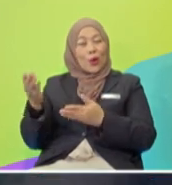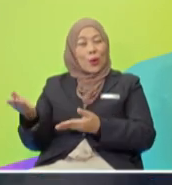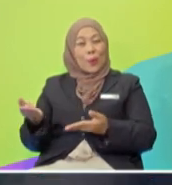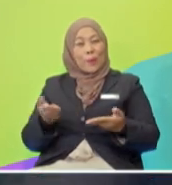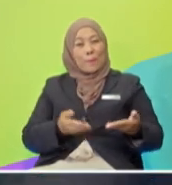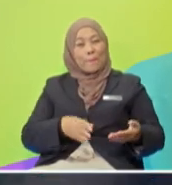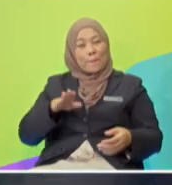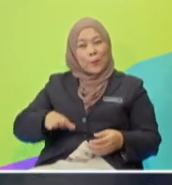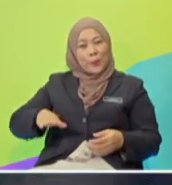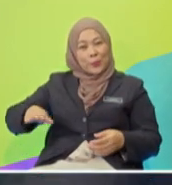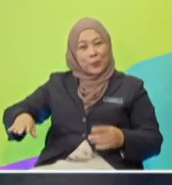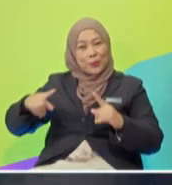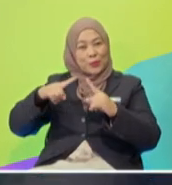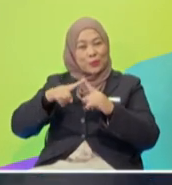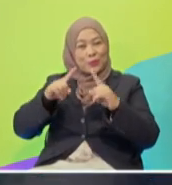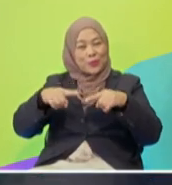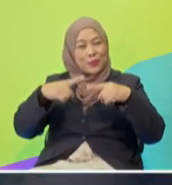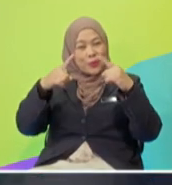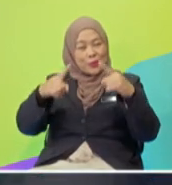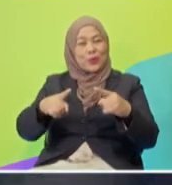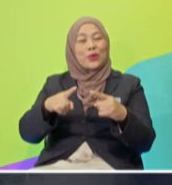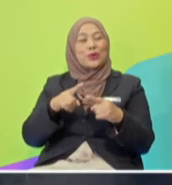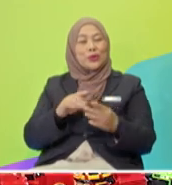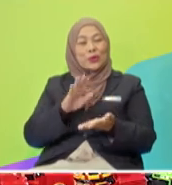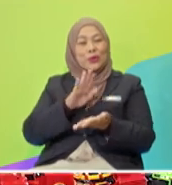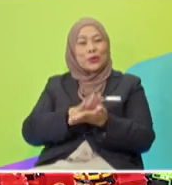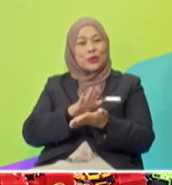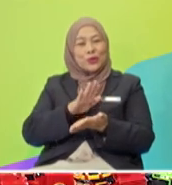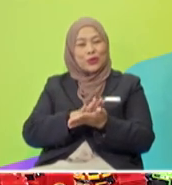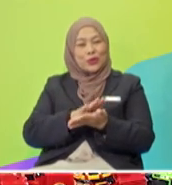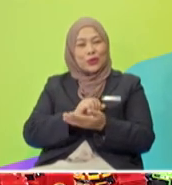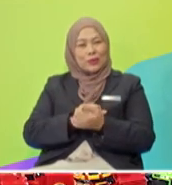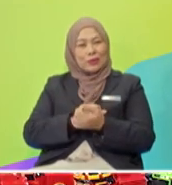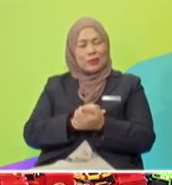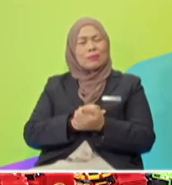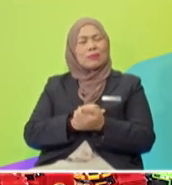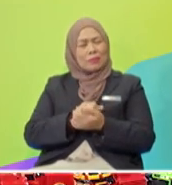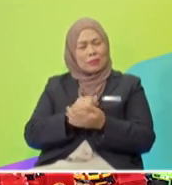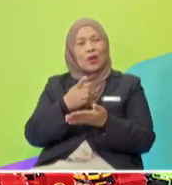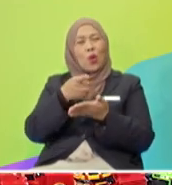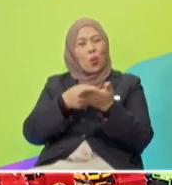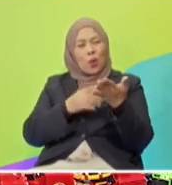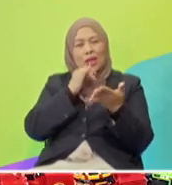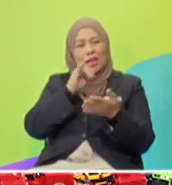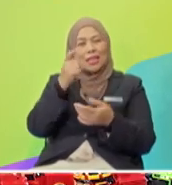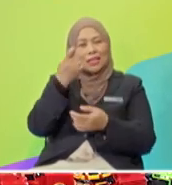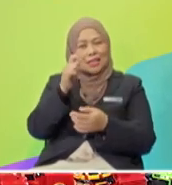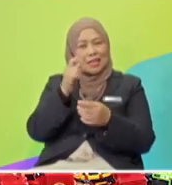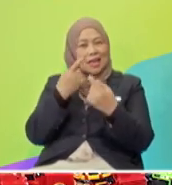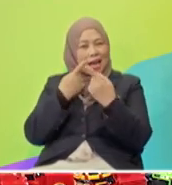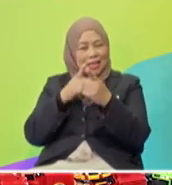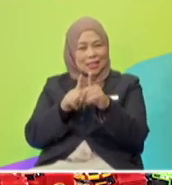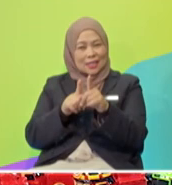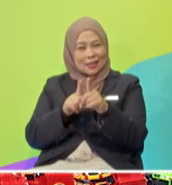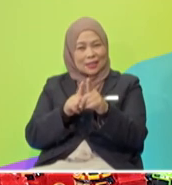Oh, ferry children to school. What do you think the answer is, friends? I think